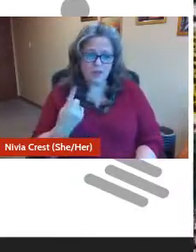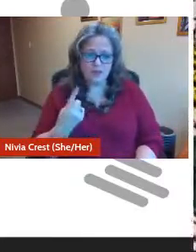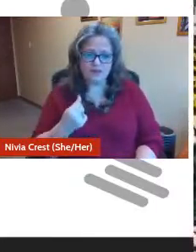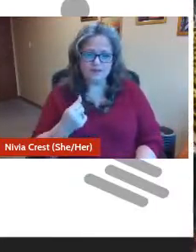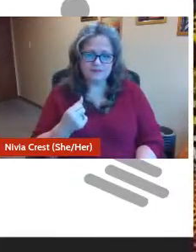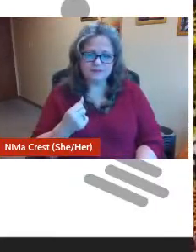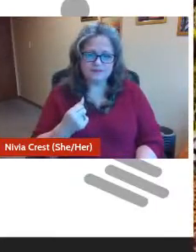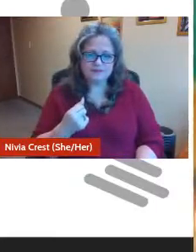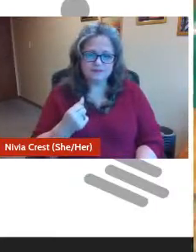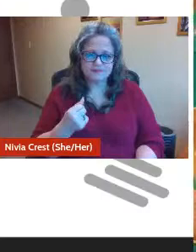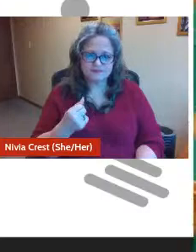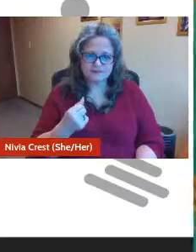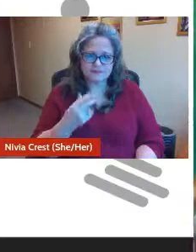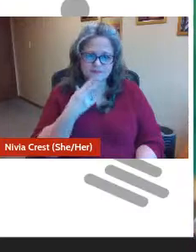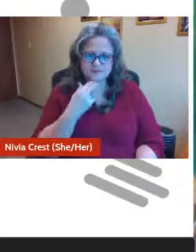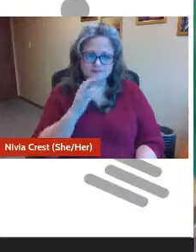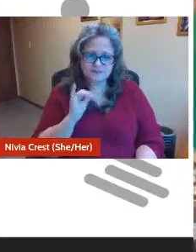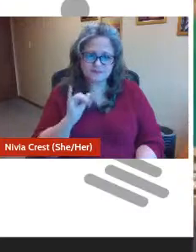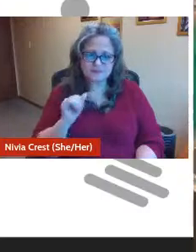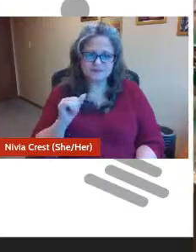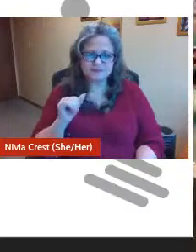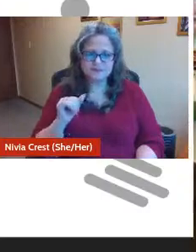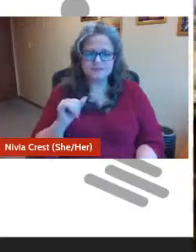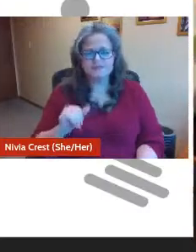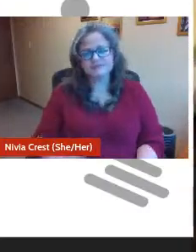this one's cute too.